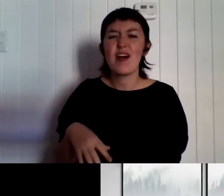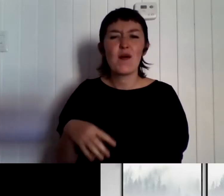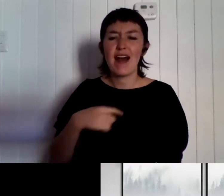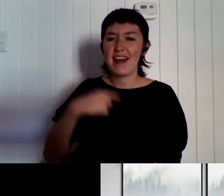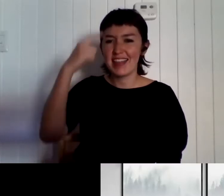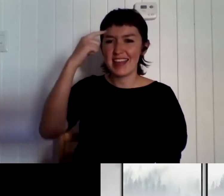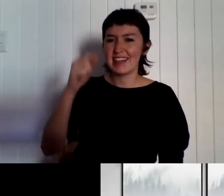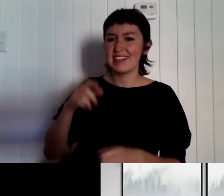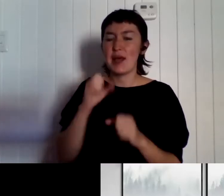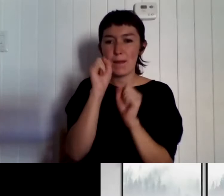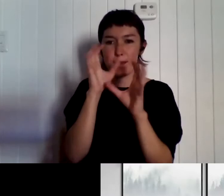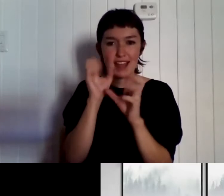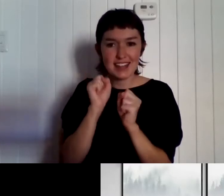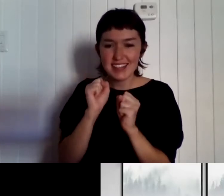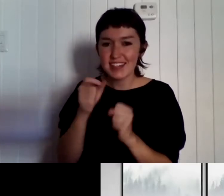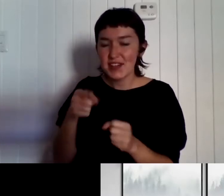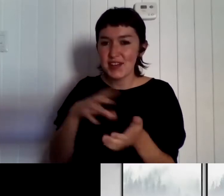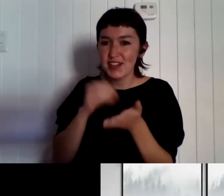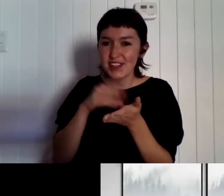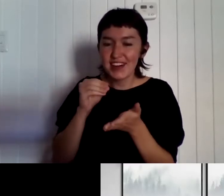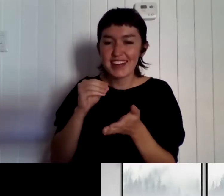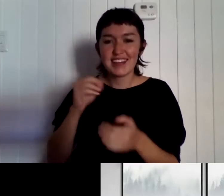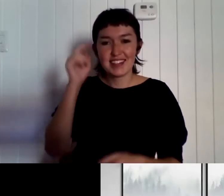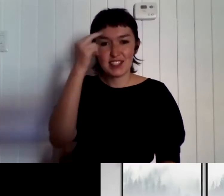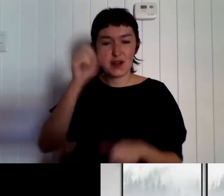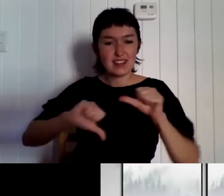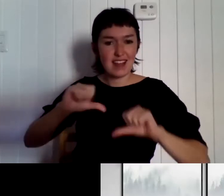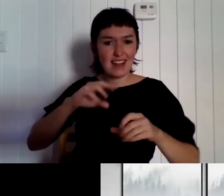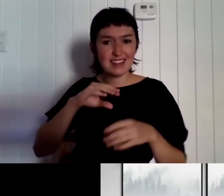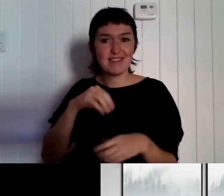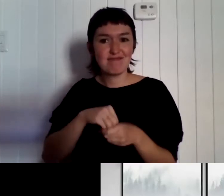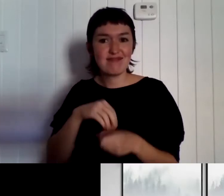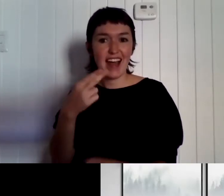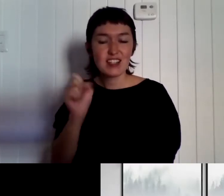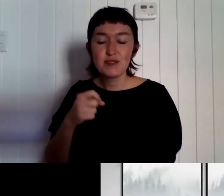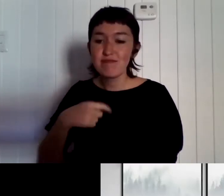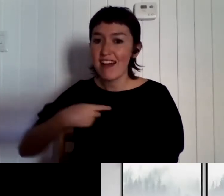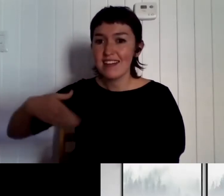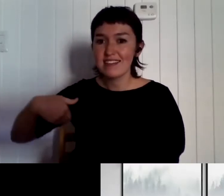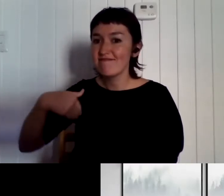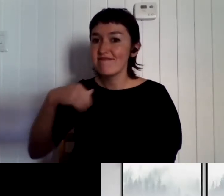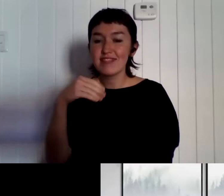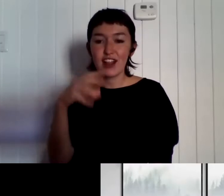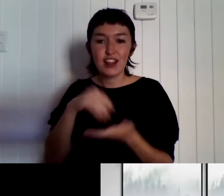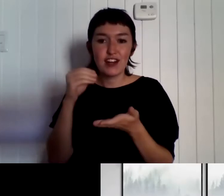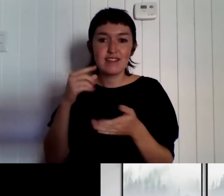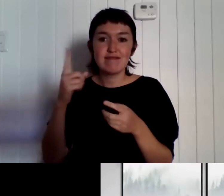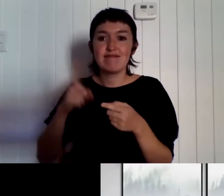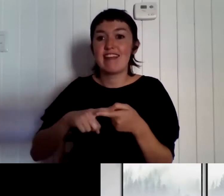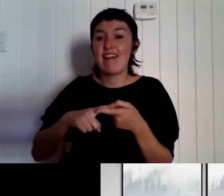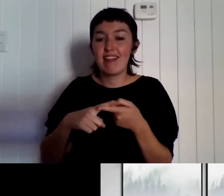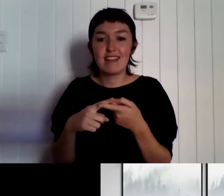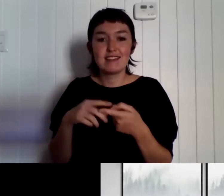in high school. That's amazing. That's amazing. I didn't learn it until my senior year of college. All right. Are there